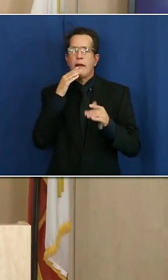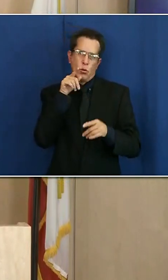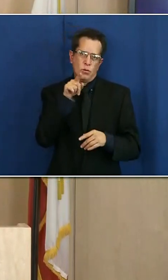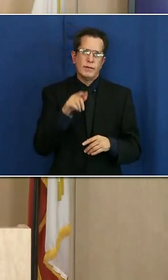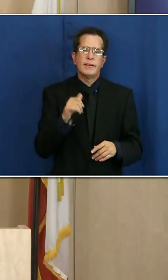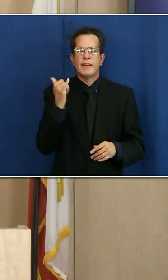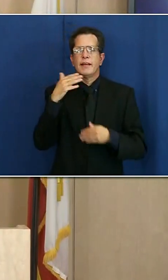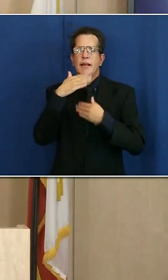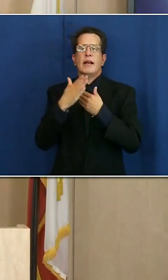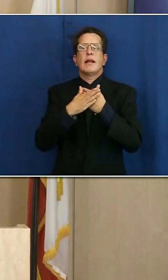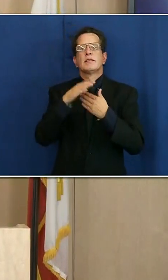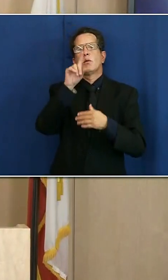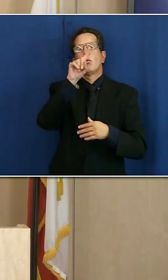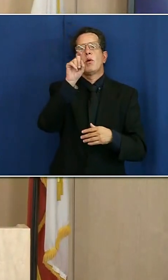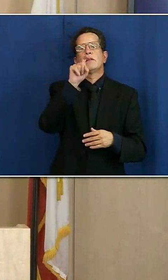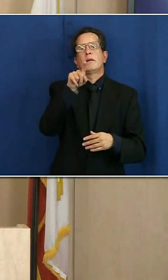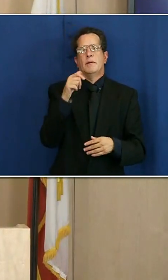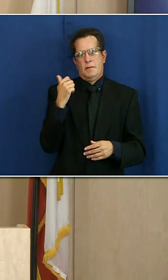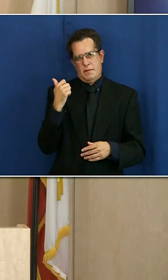Okay, we'll go to the next question.